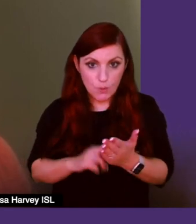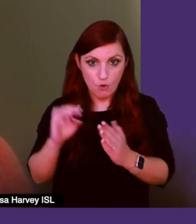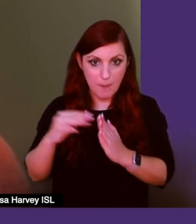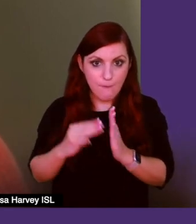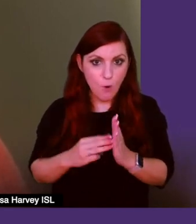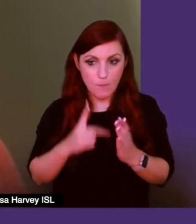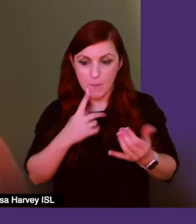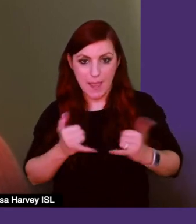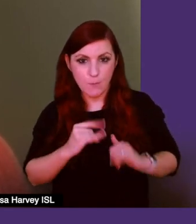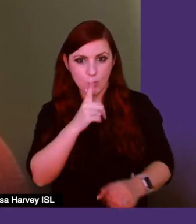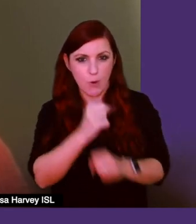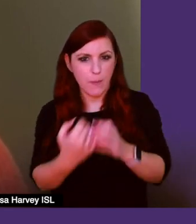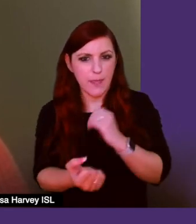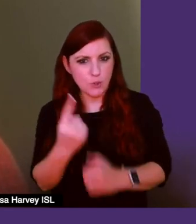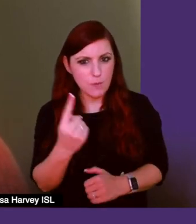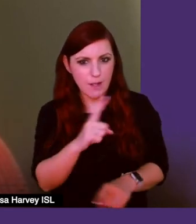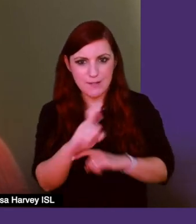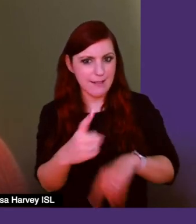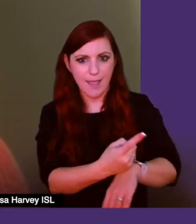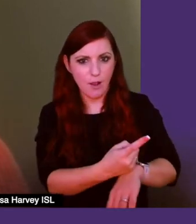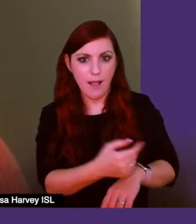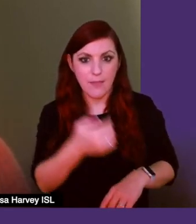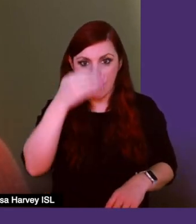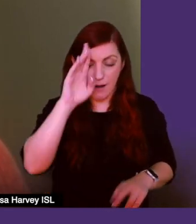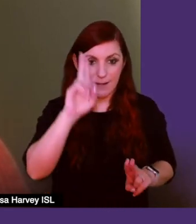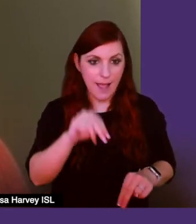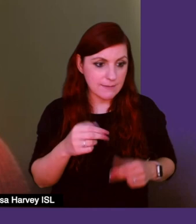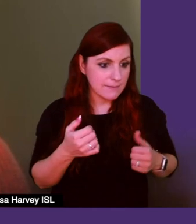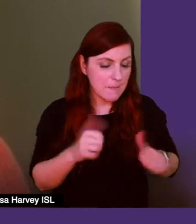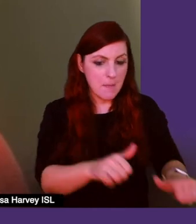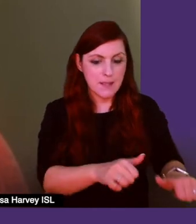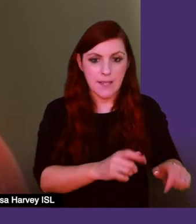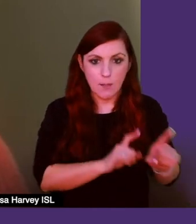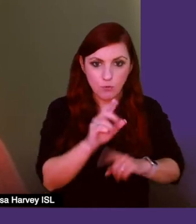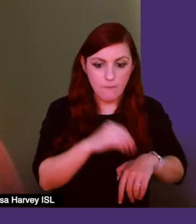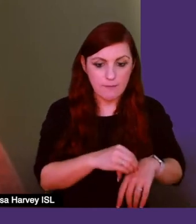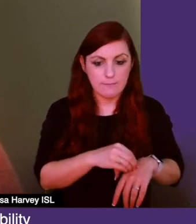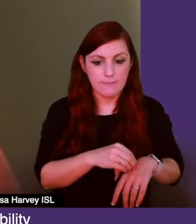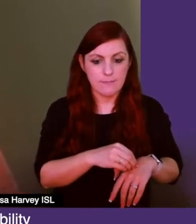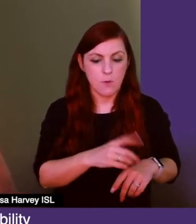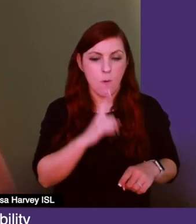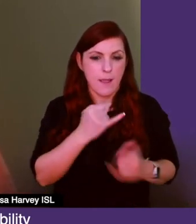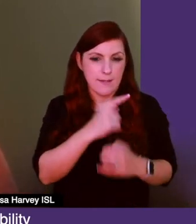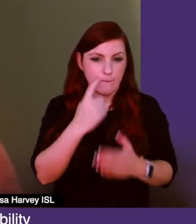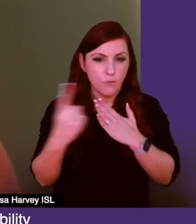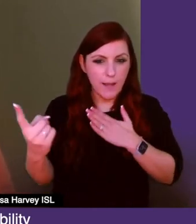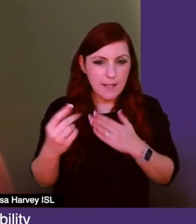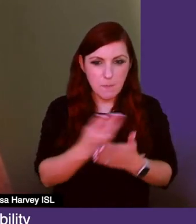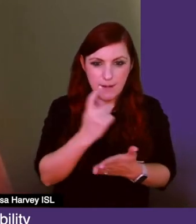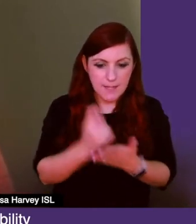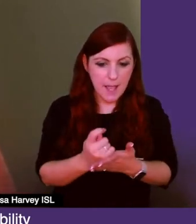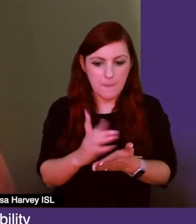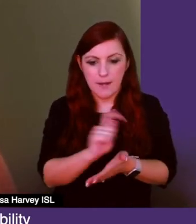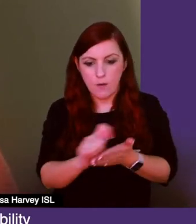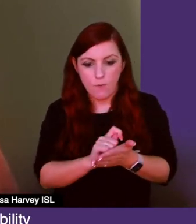you have to talk about the issues that, you know, Ireland could implement. I still freelance in my, you know, part